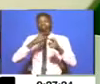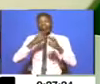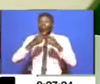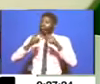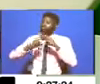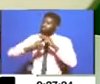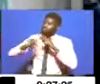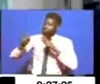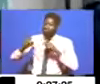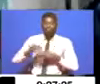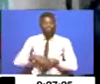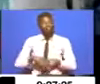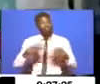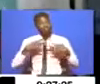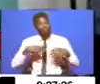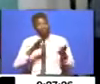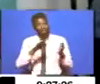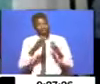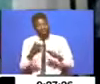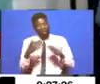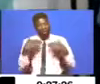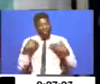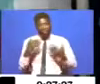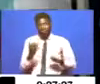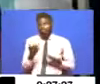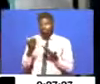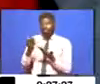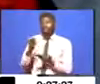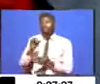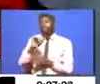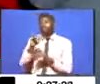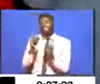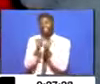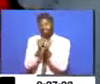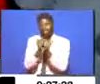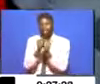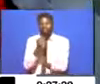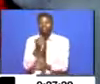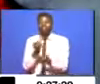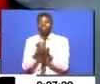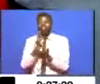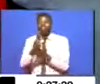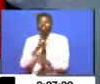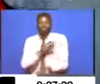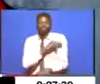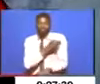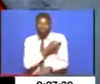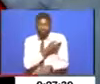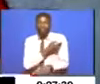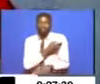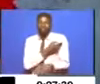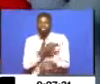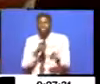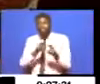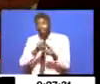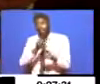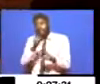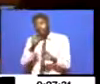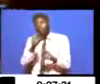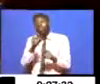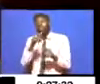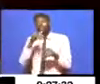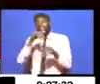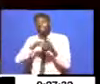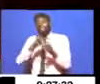since been taken to a 10 referral hospital mortuary, while those injured are receiving treatment at a 10 Sub County Hospital and Moi